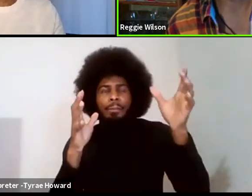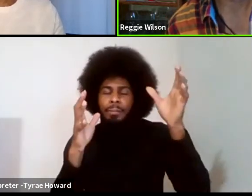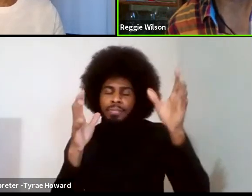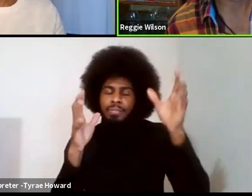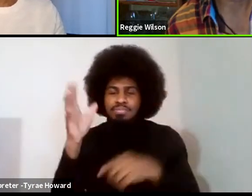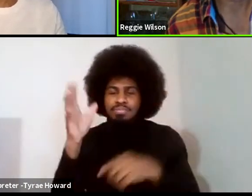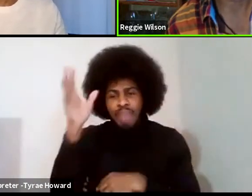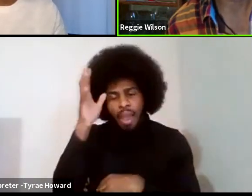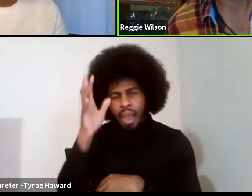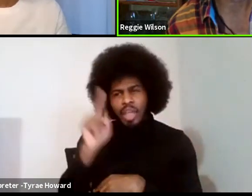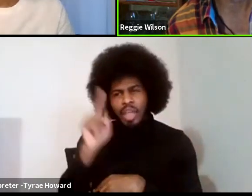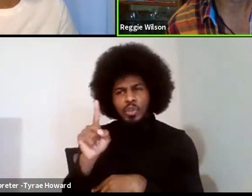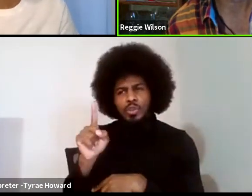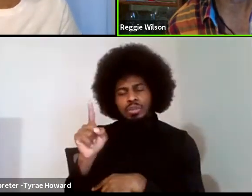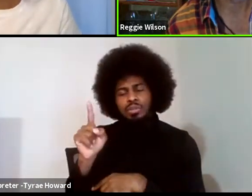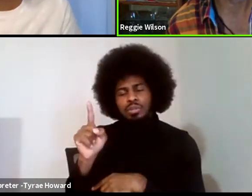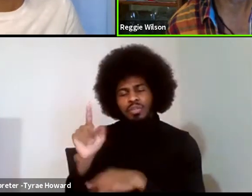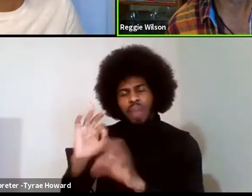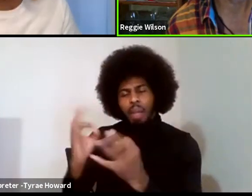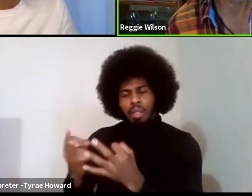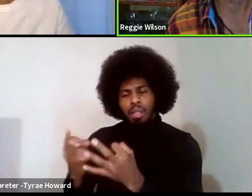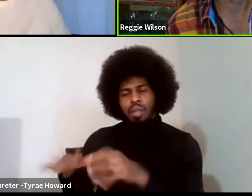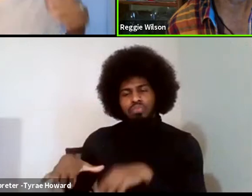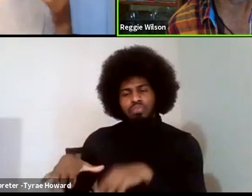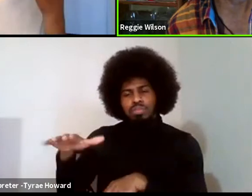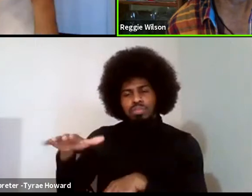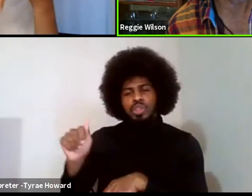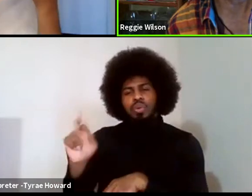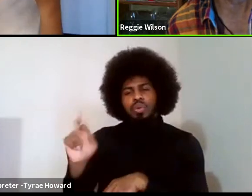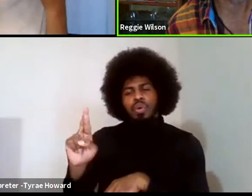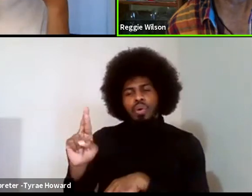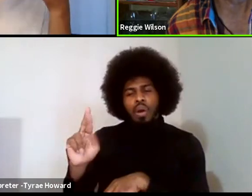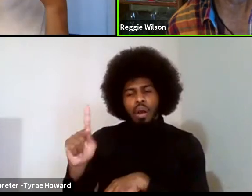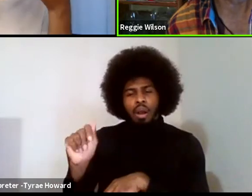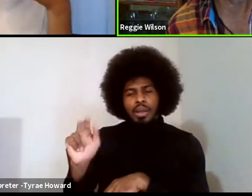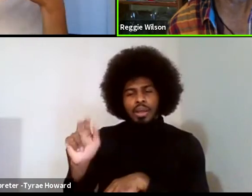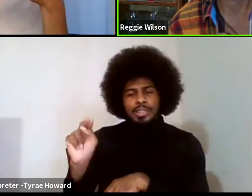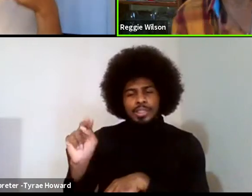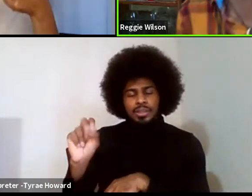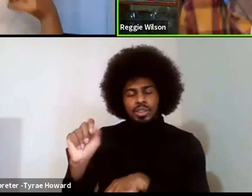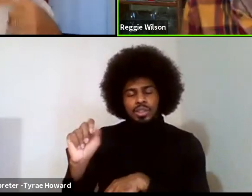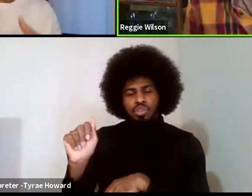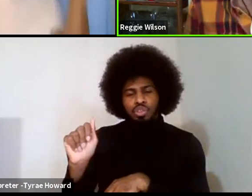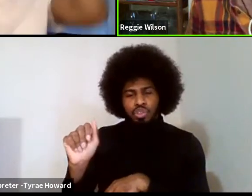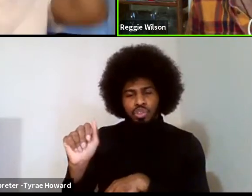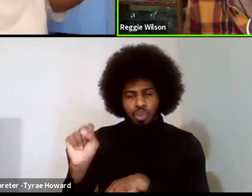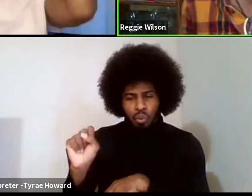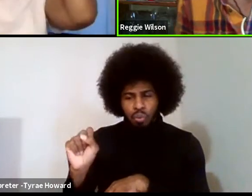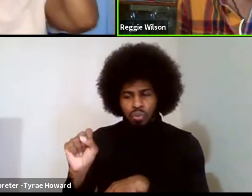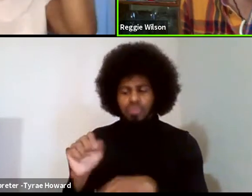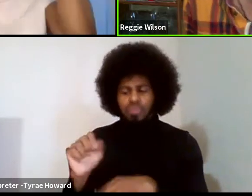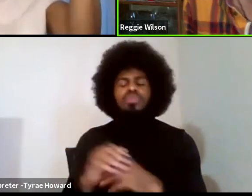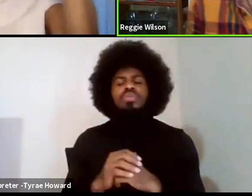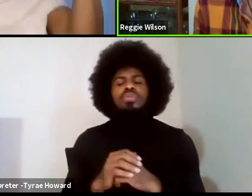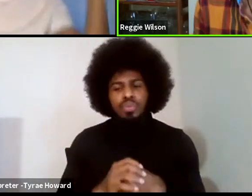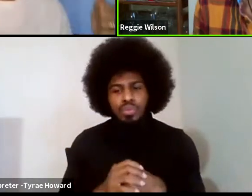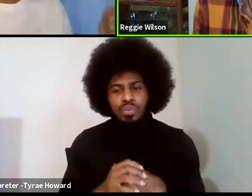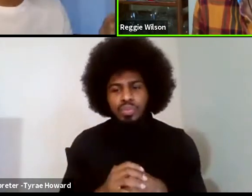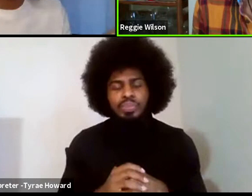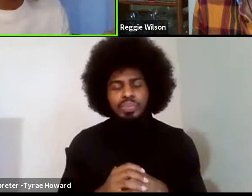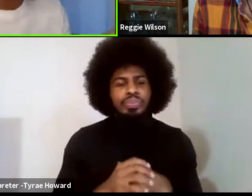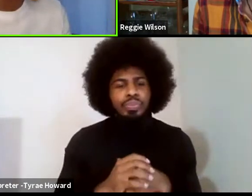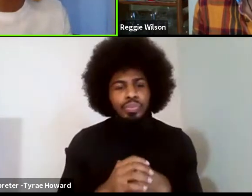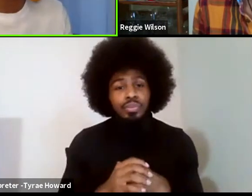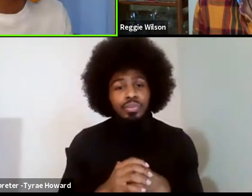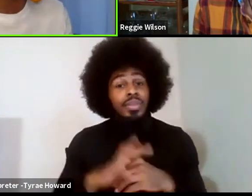that, as you know, Charmaine, since 1996 in a piece called Introduction. So, and